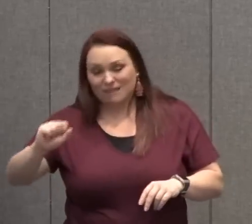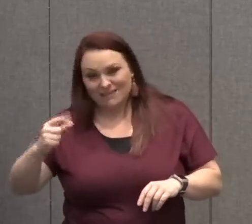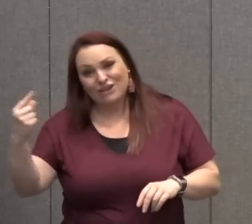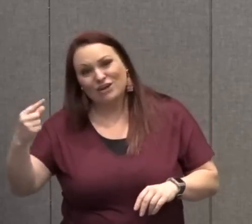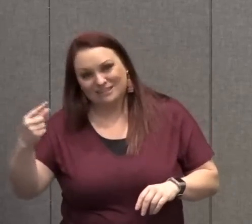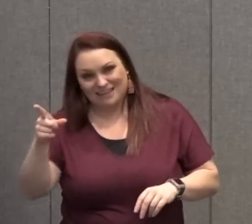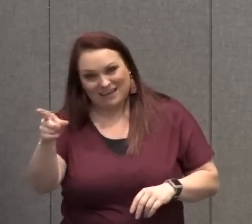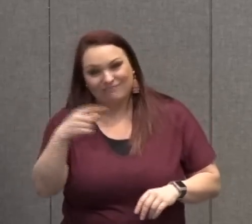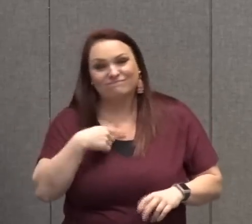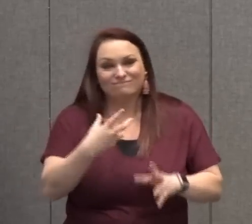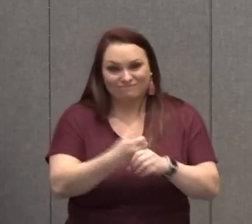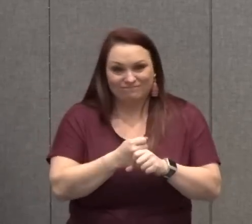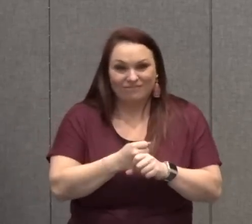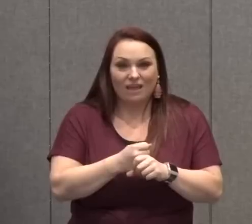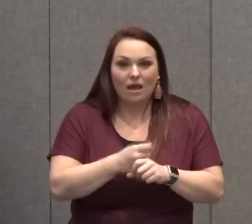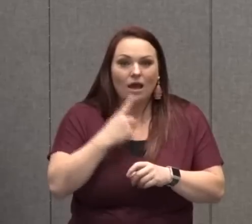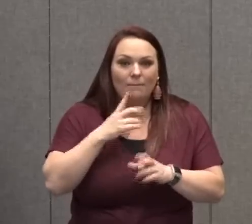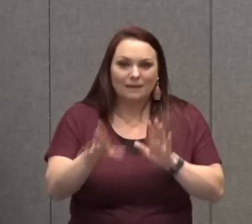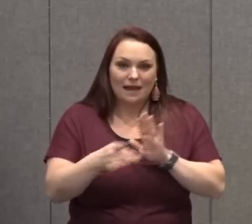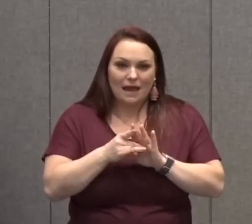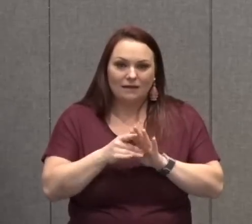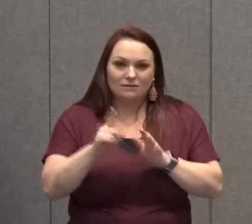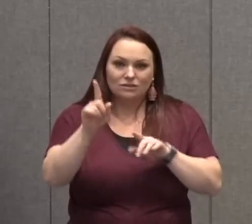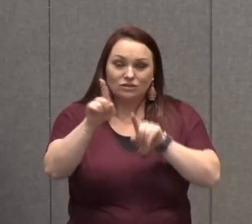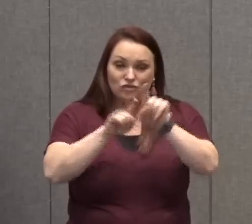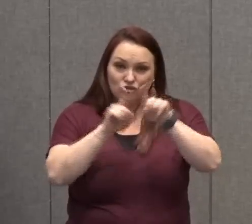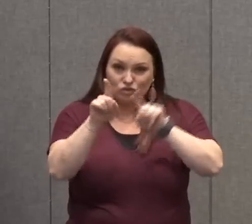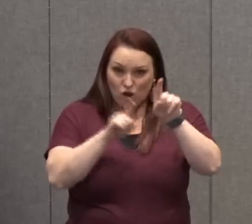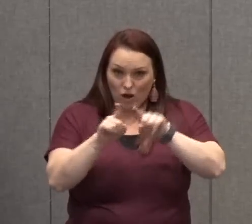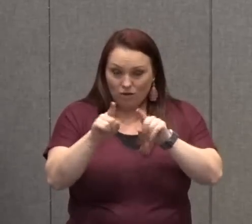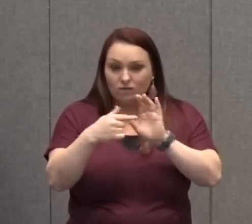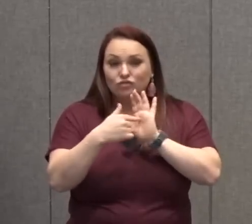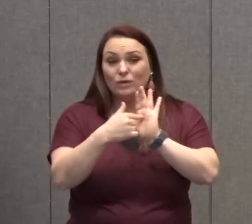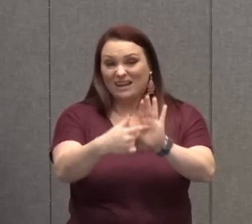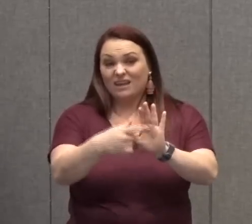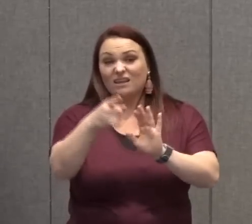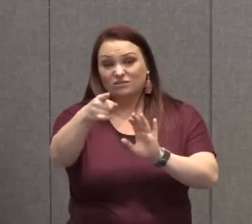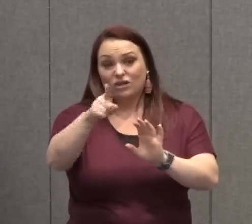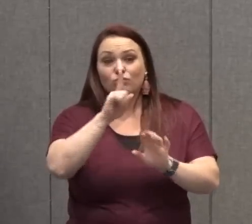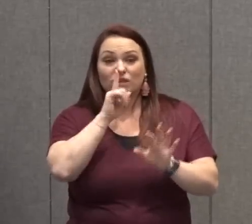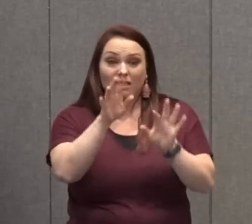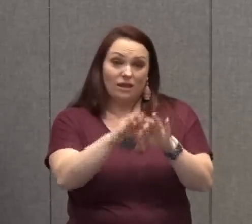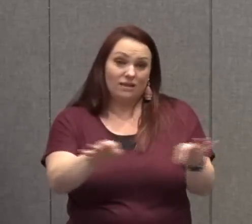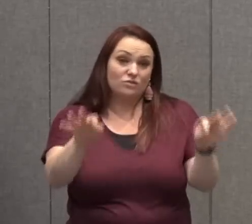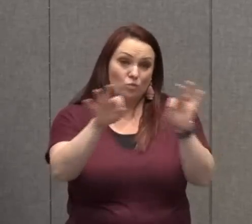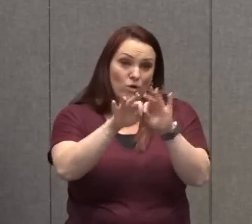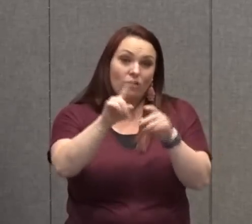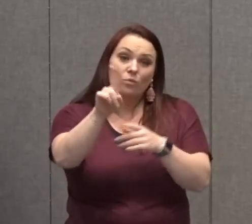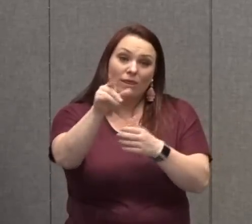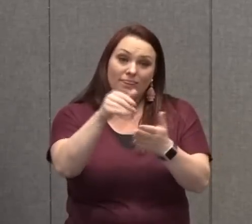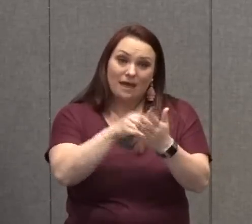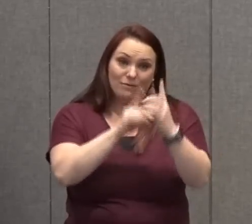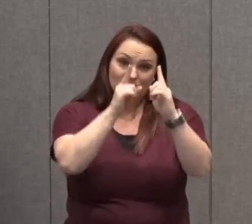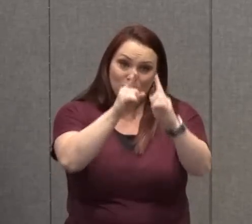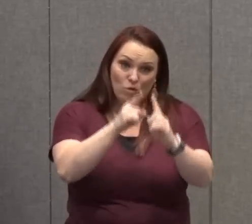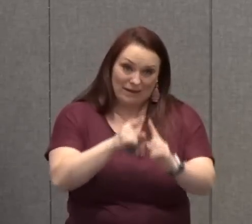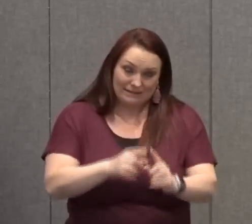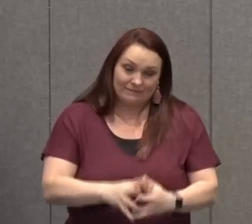and you you know what I'm gonna put a little star on this one just to indicate that it is worth a thousand wow